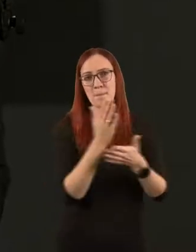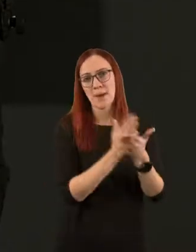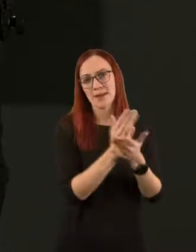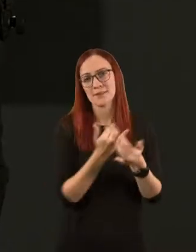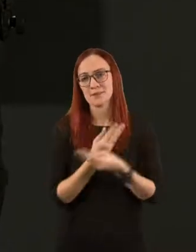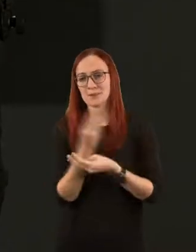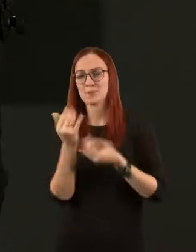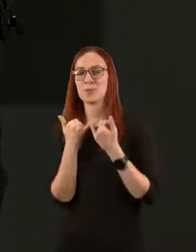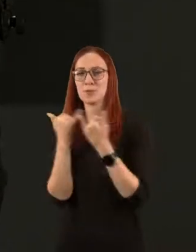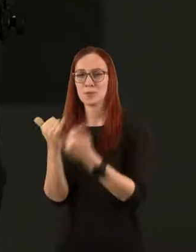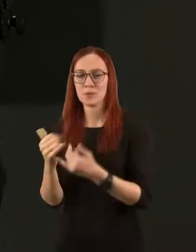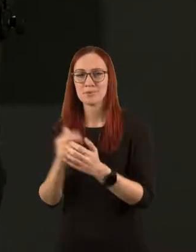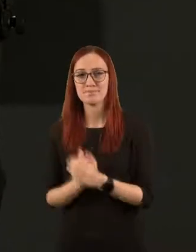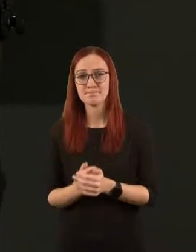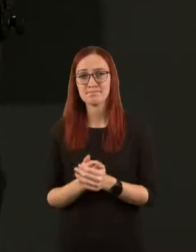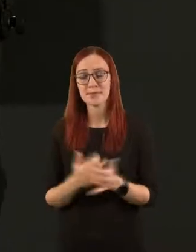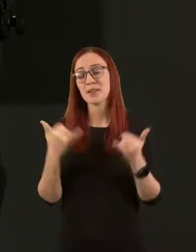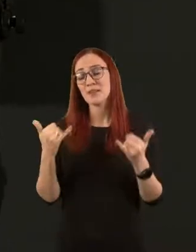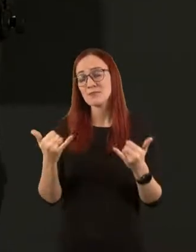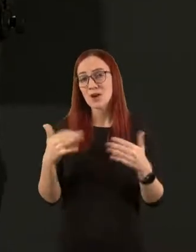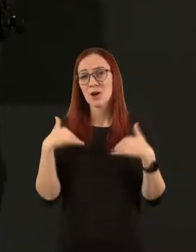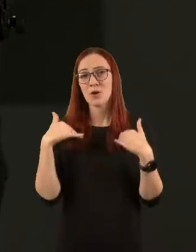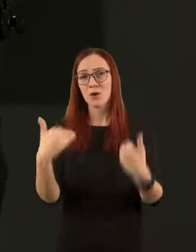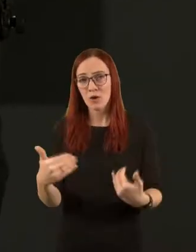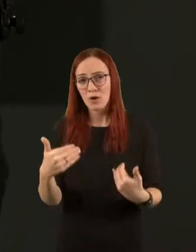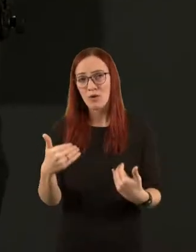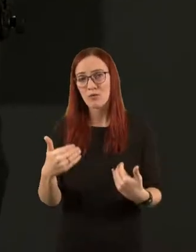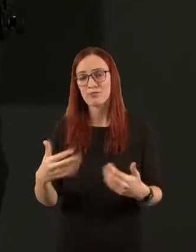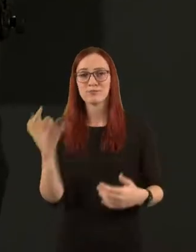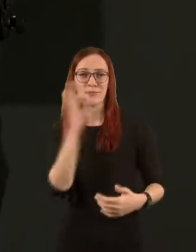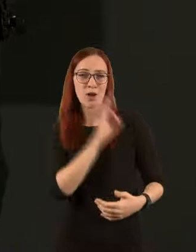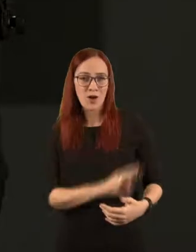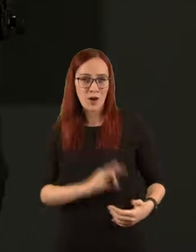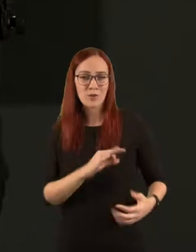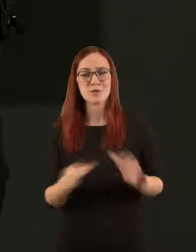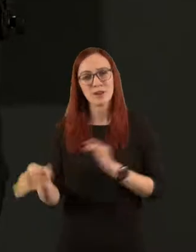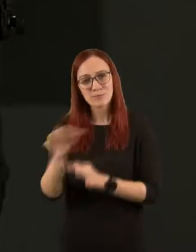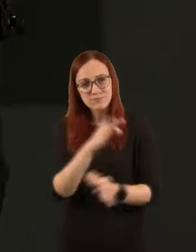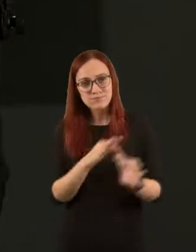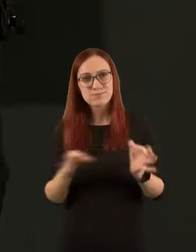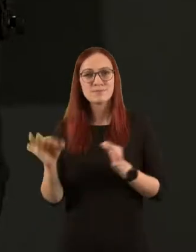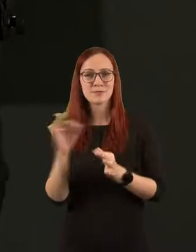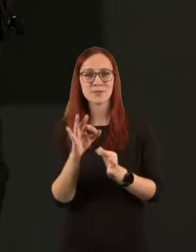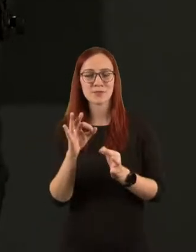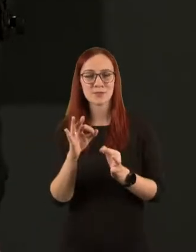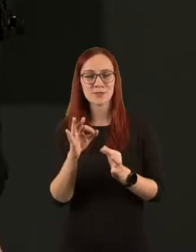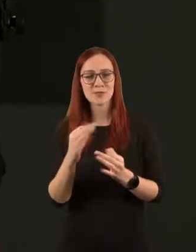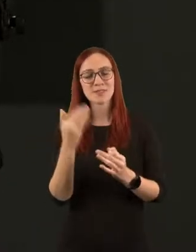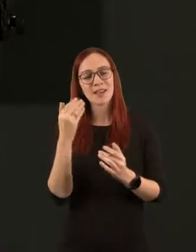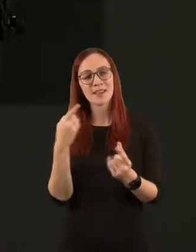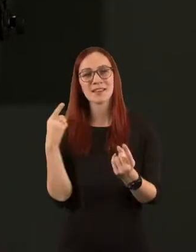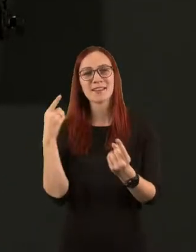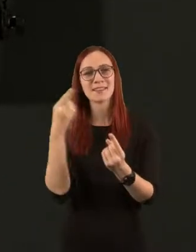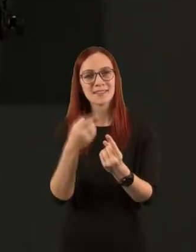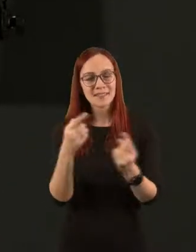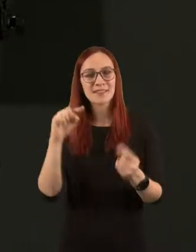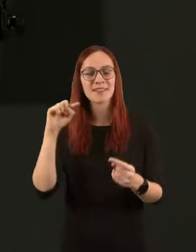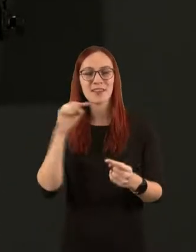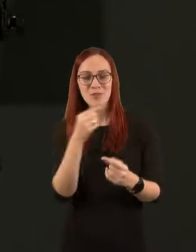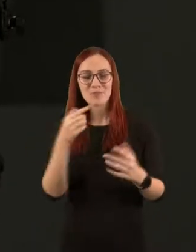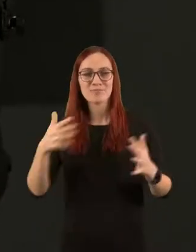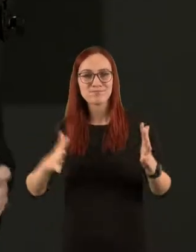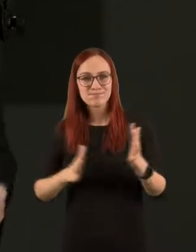other countries of the OECD. Dear participants, I wish you an inspiring and